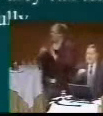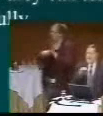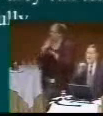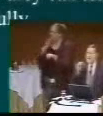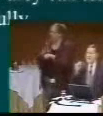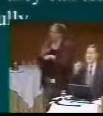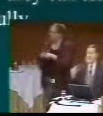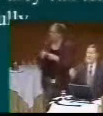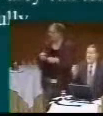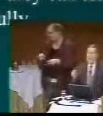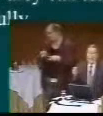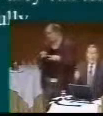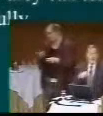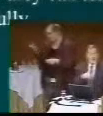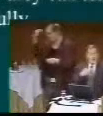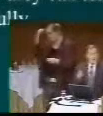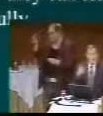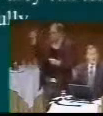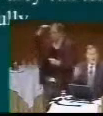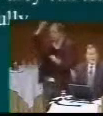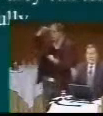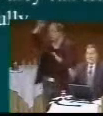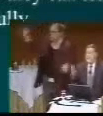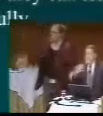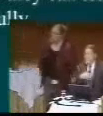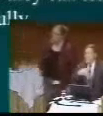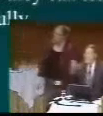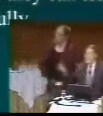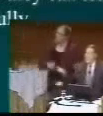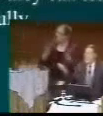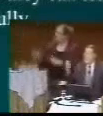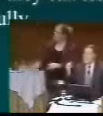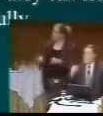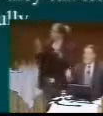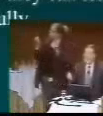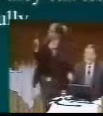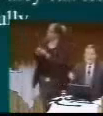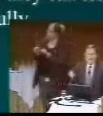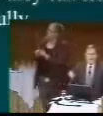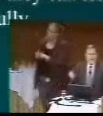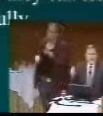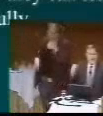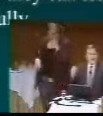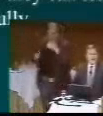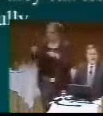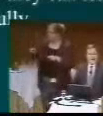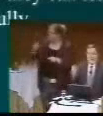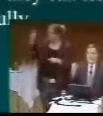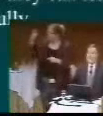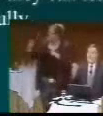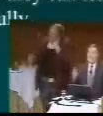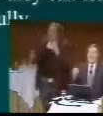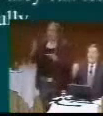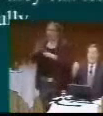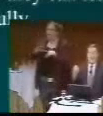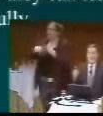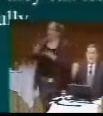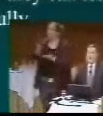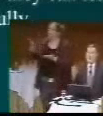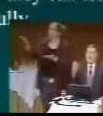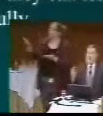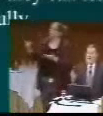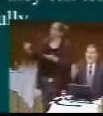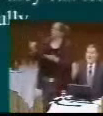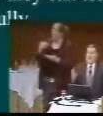books. They don't work well across all the students. In fact, probably everybody here has children and students for